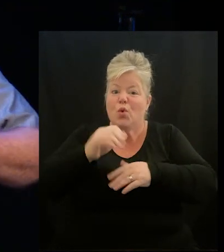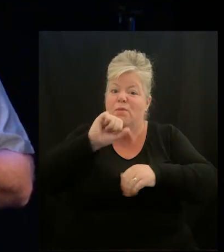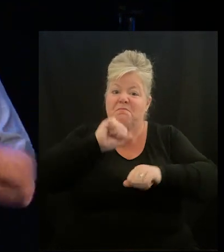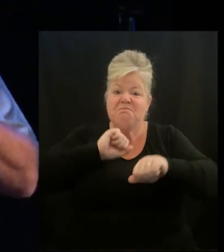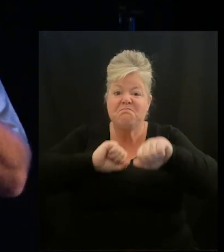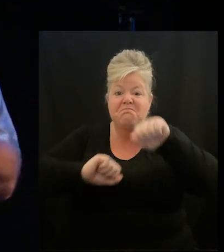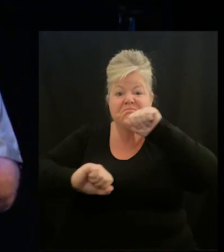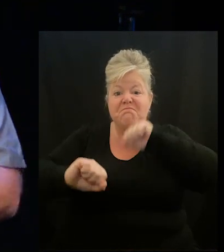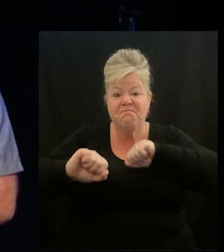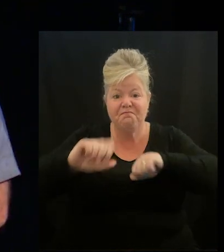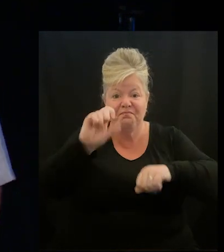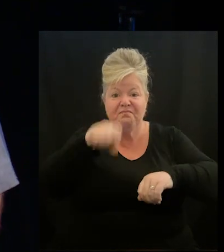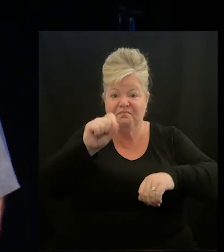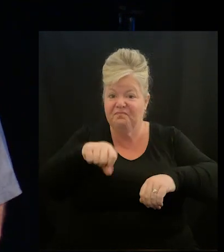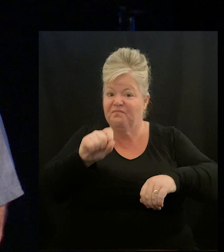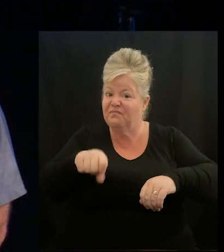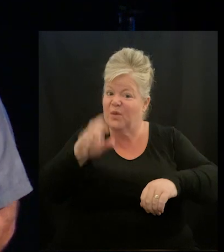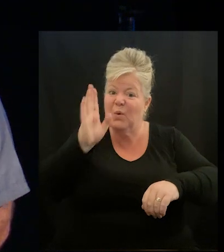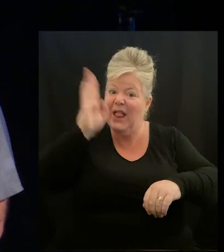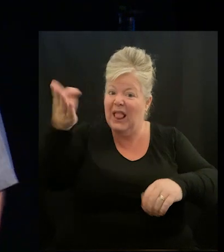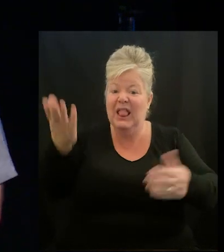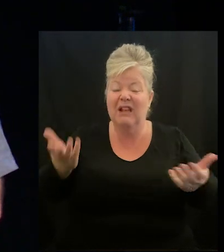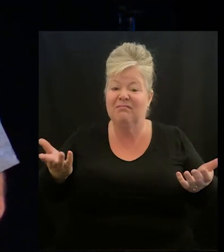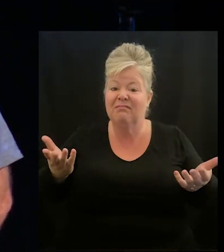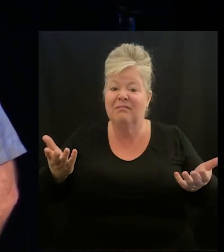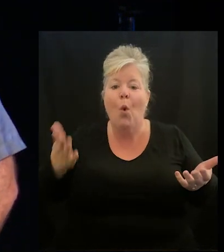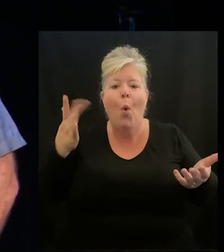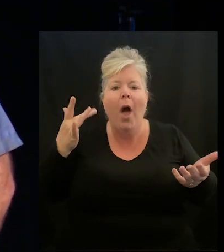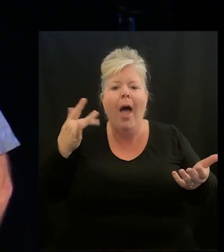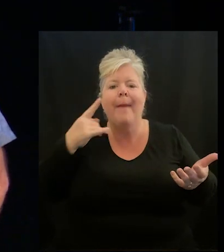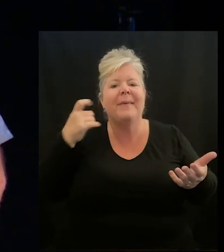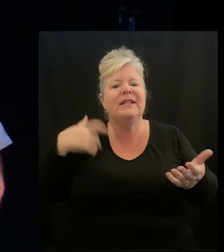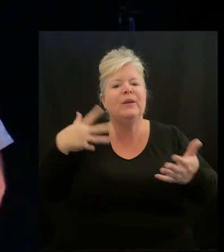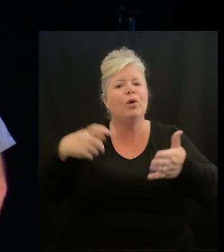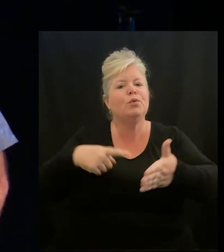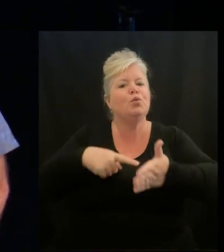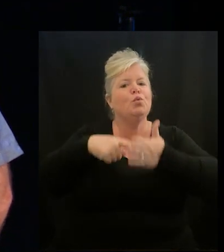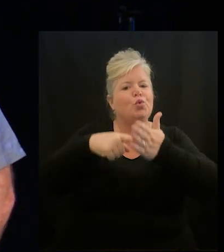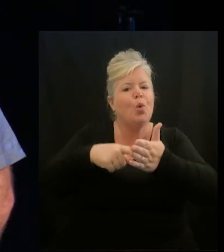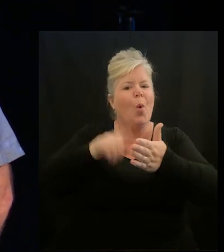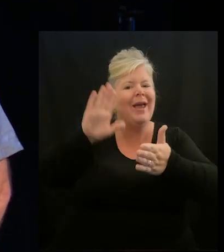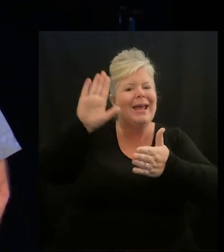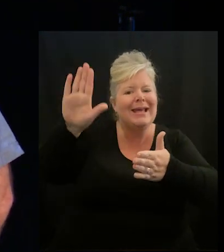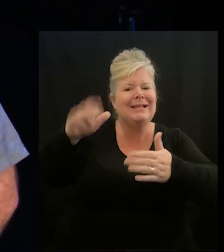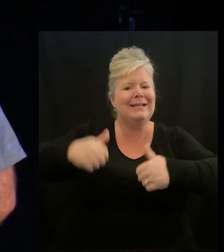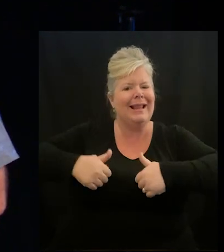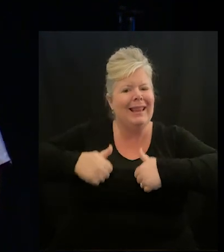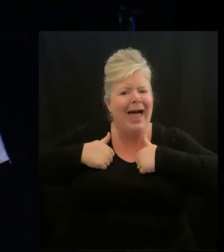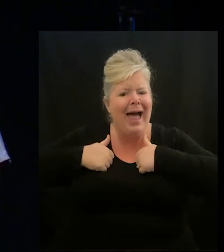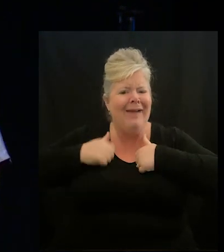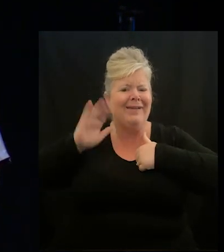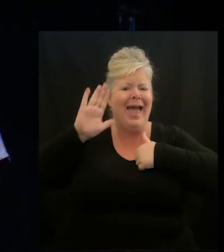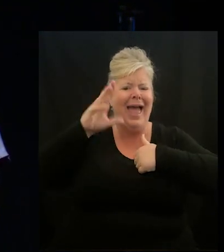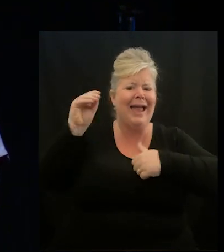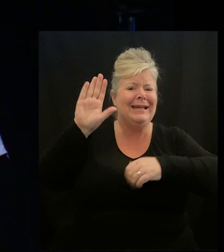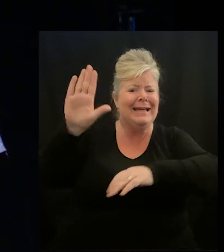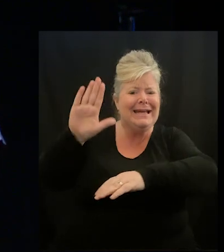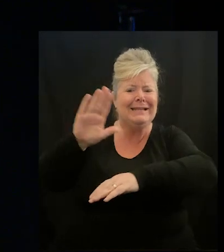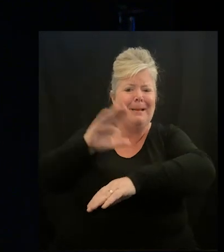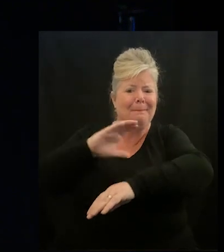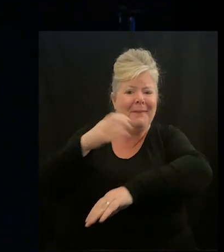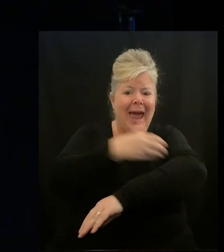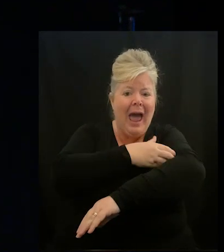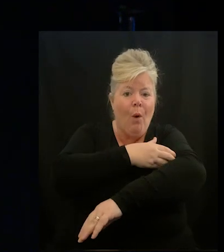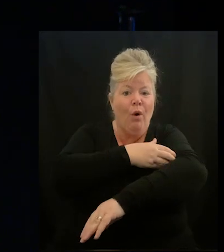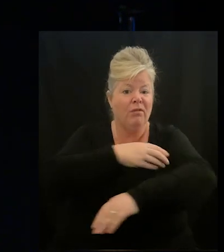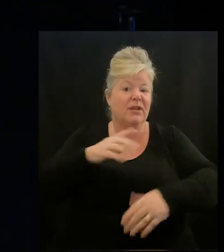will allow us to go through the valley of the shadow of death because he wants to show us his life and his resurrection power. He